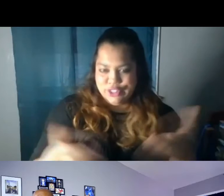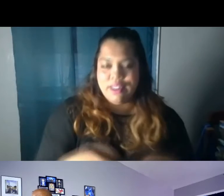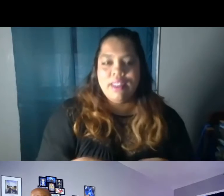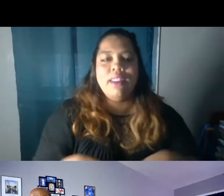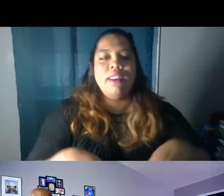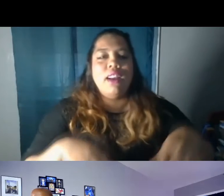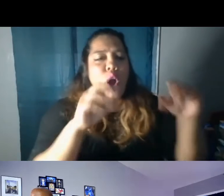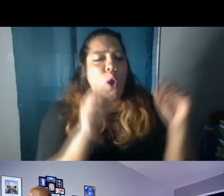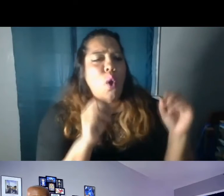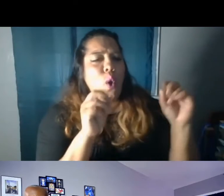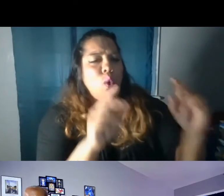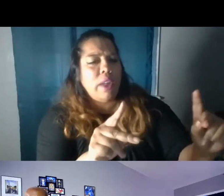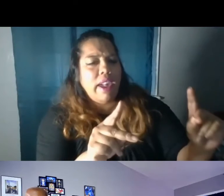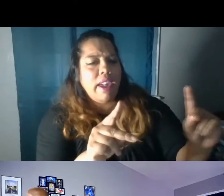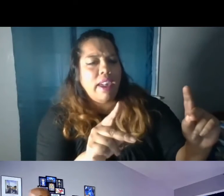All right.